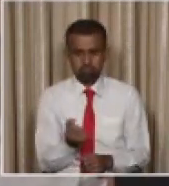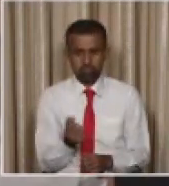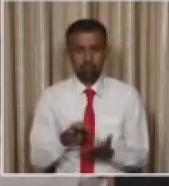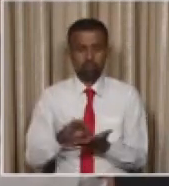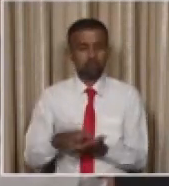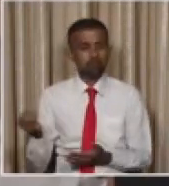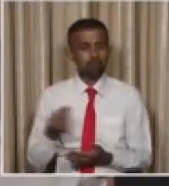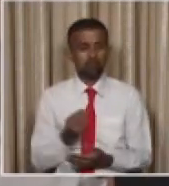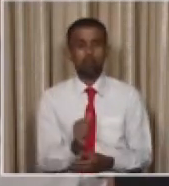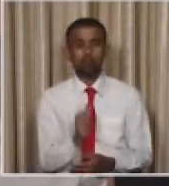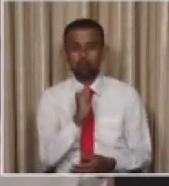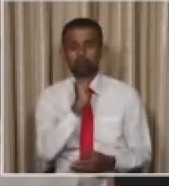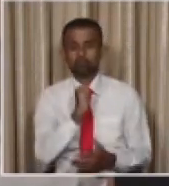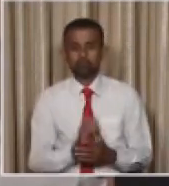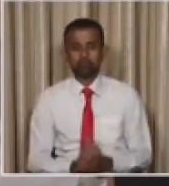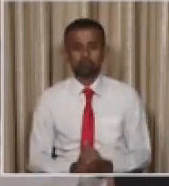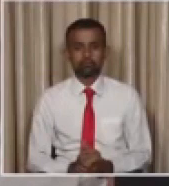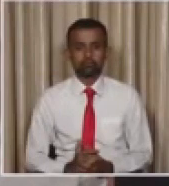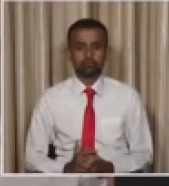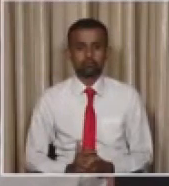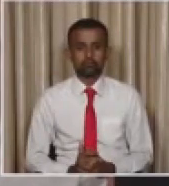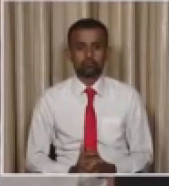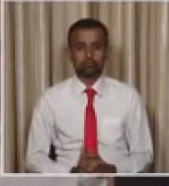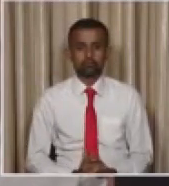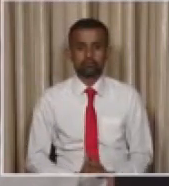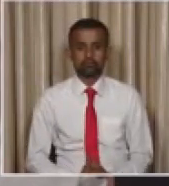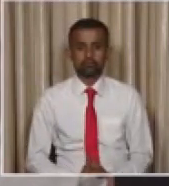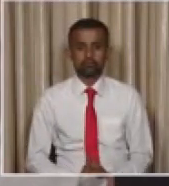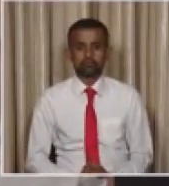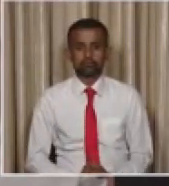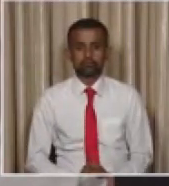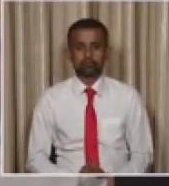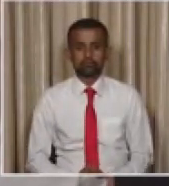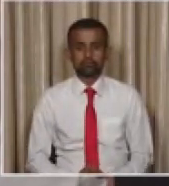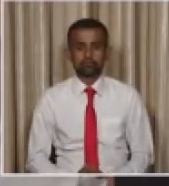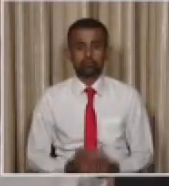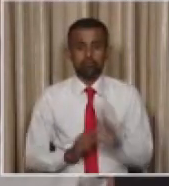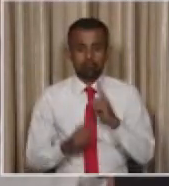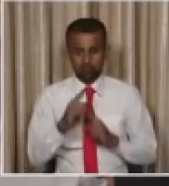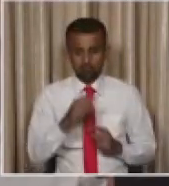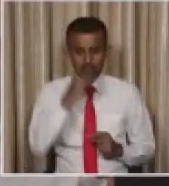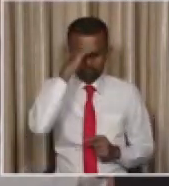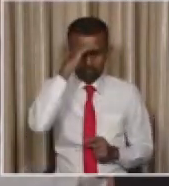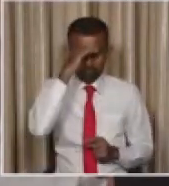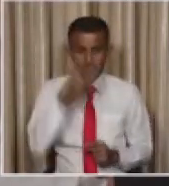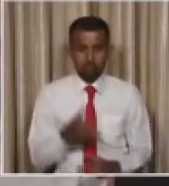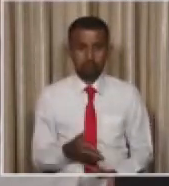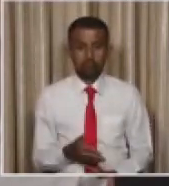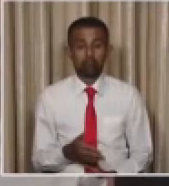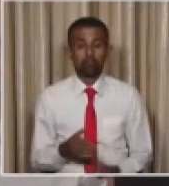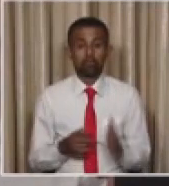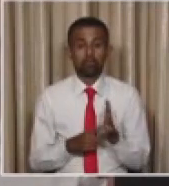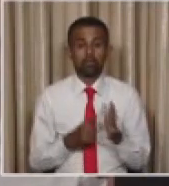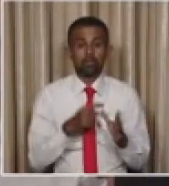they are going on this normal section which is put in every law by the legal draft and the AG not by us this law prevails